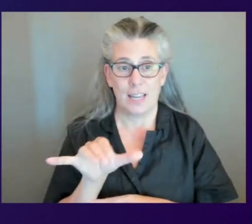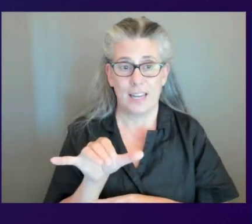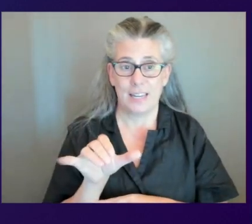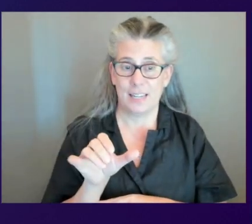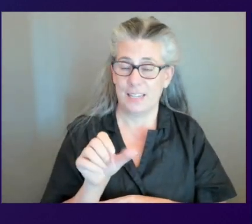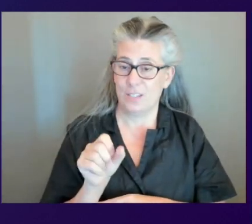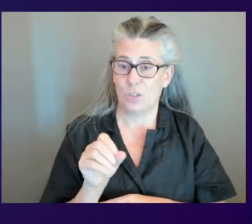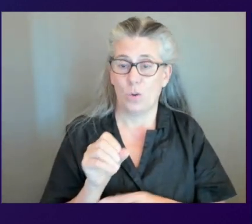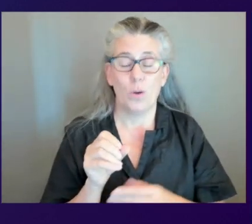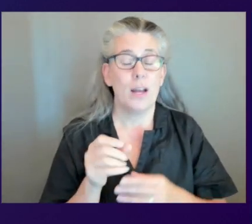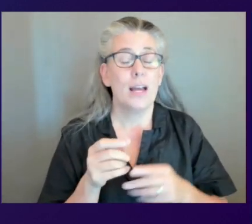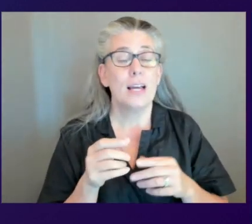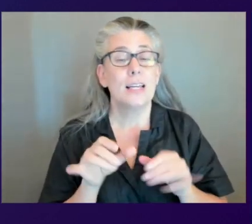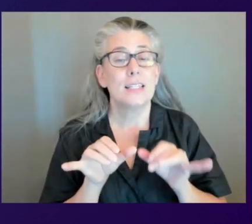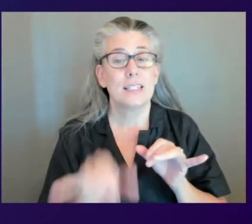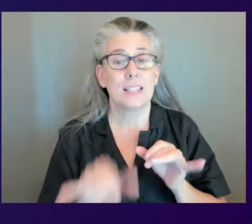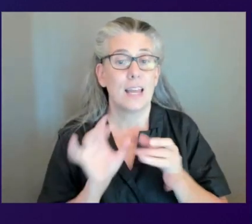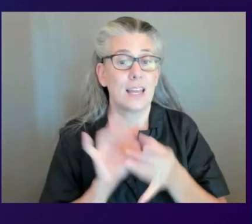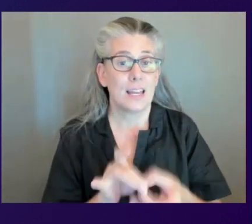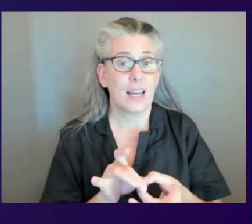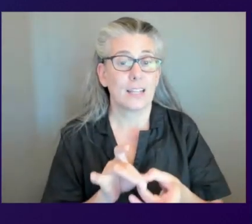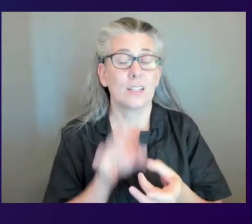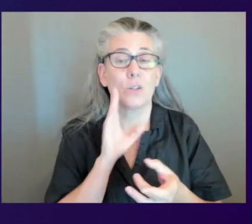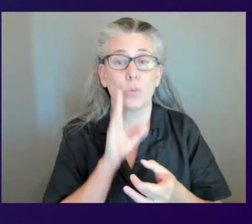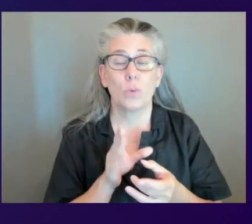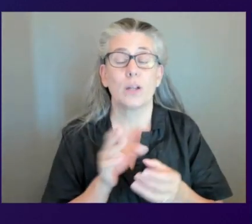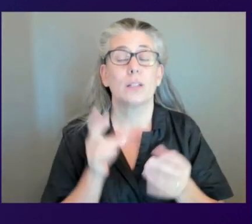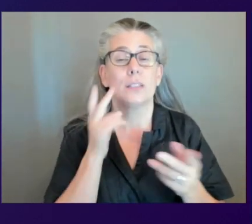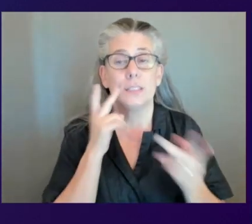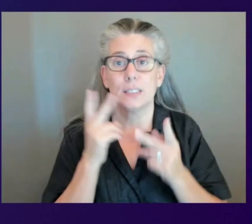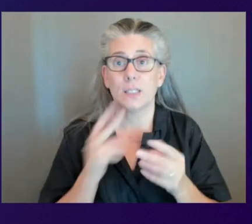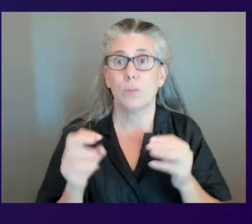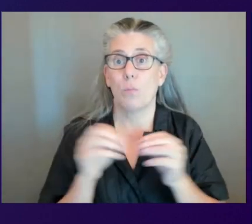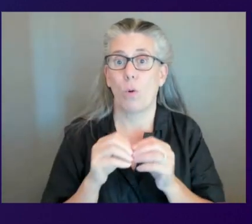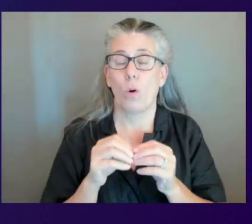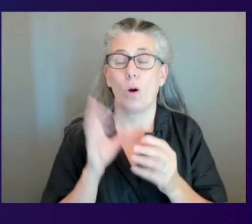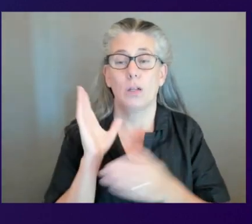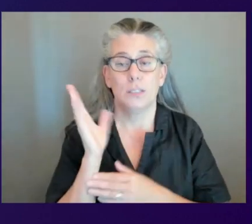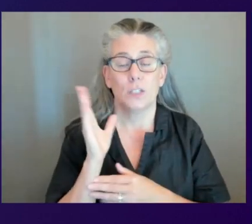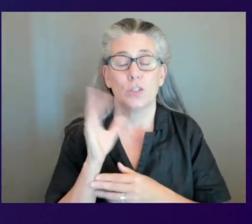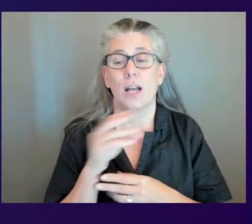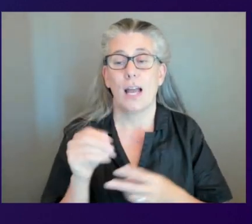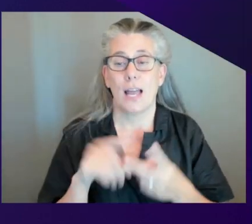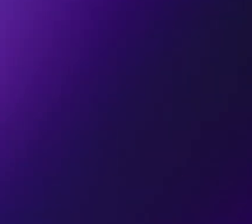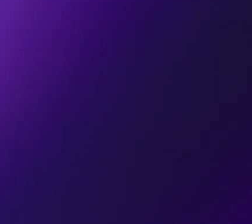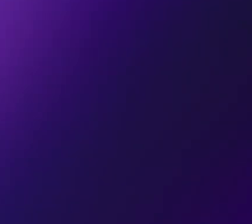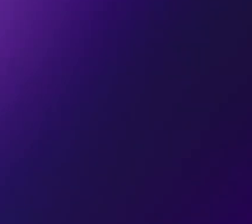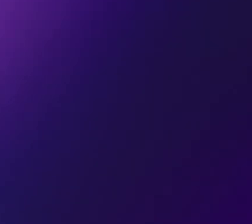more sessions left. We've got some sign-offs to do, and we hope to see you there.